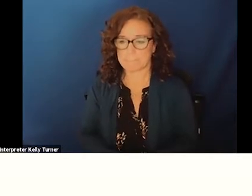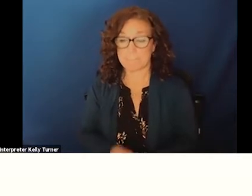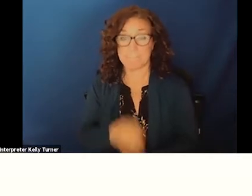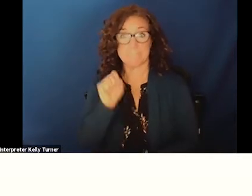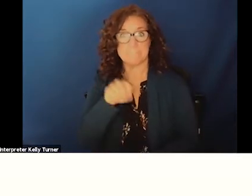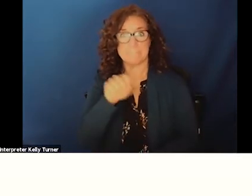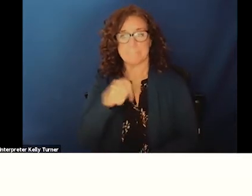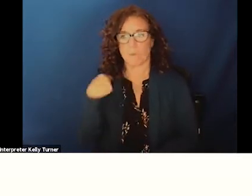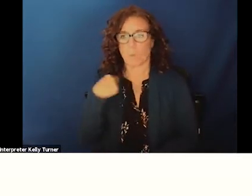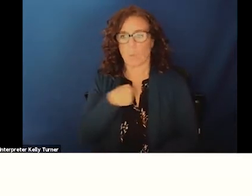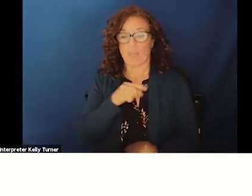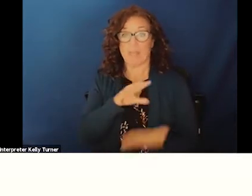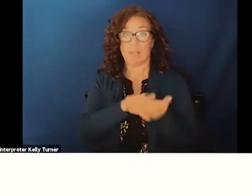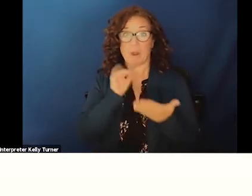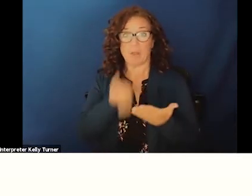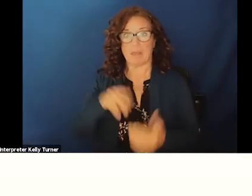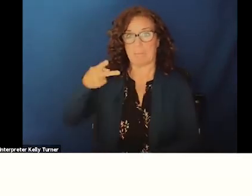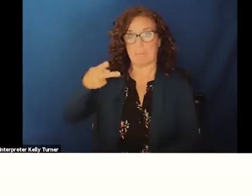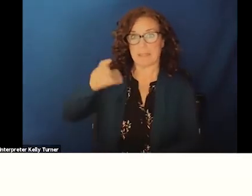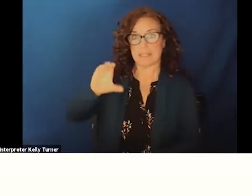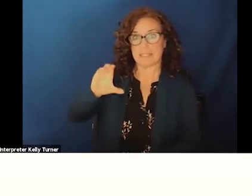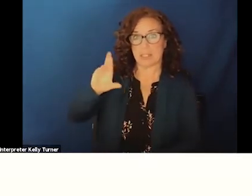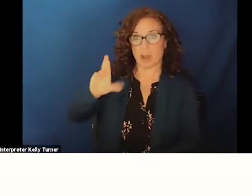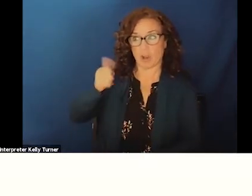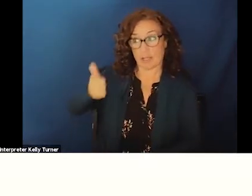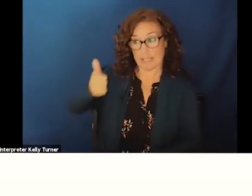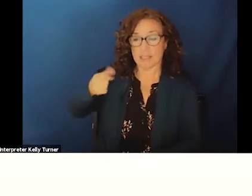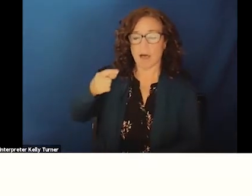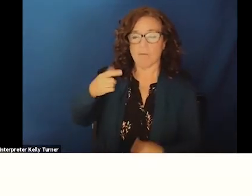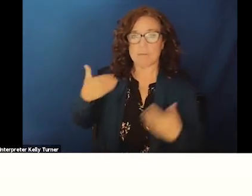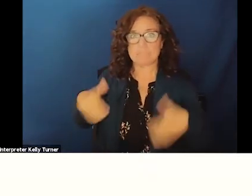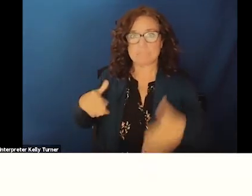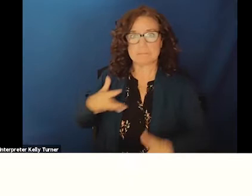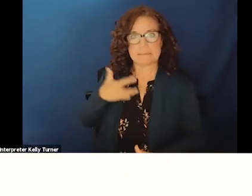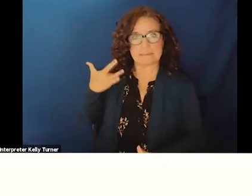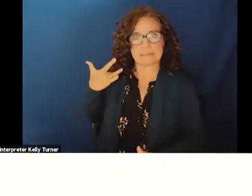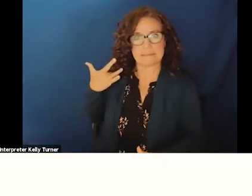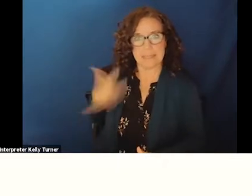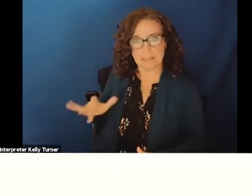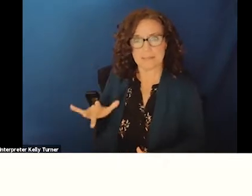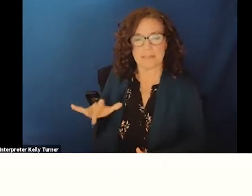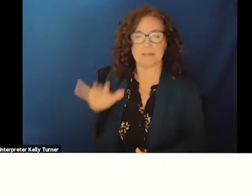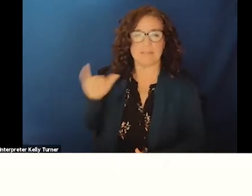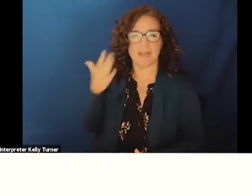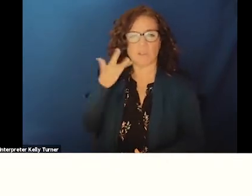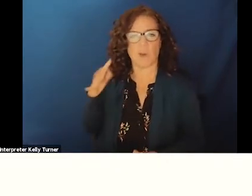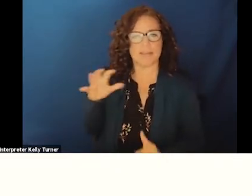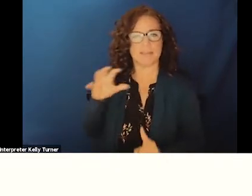PCR is super sensitive to the virus, and that's part of what's been going on. So thank you.